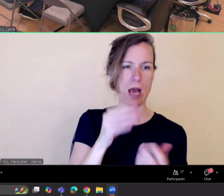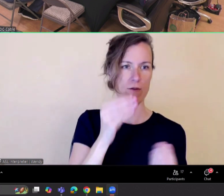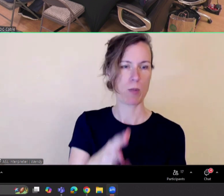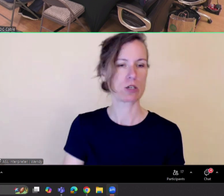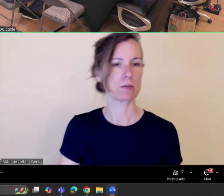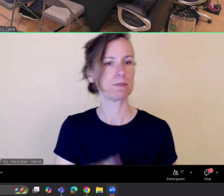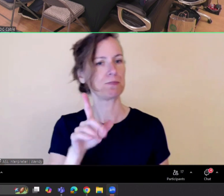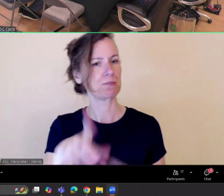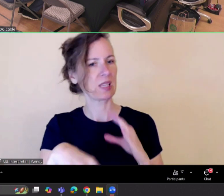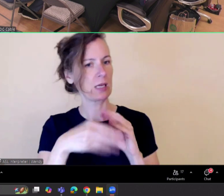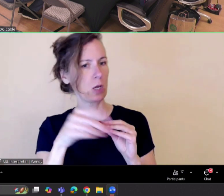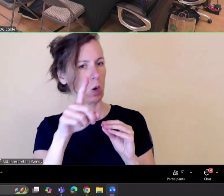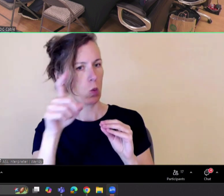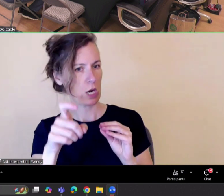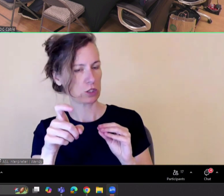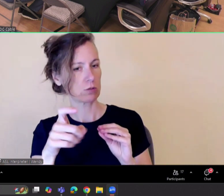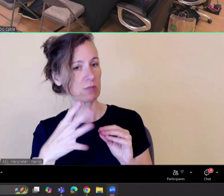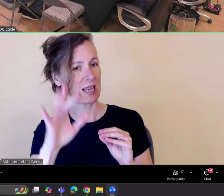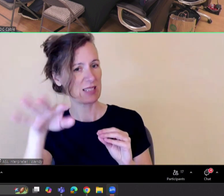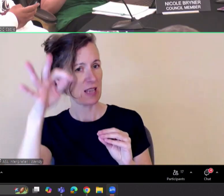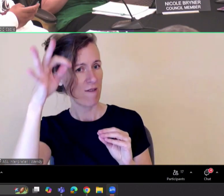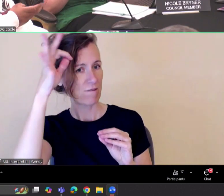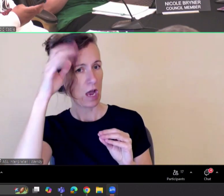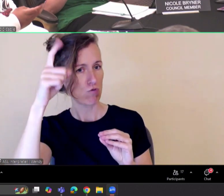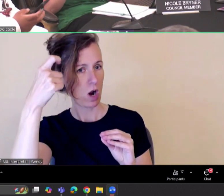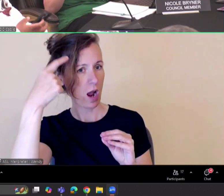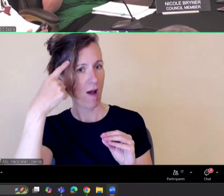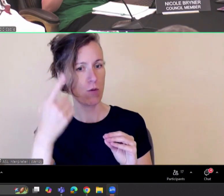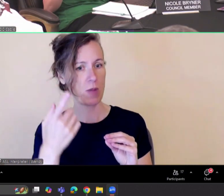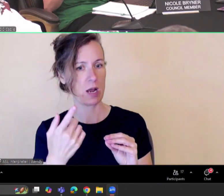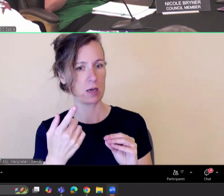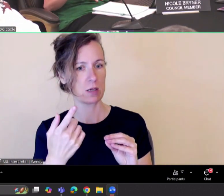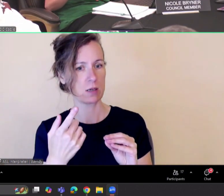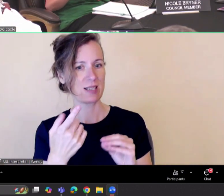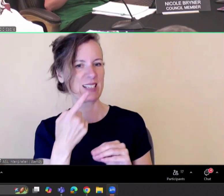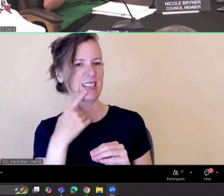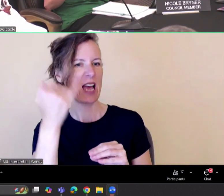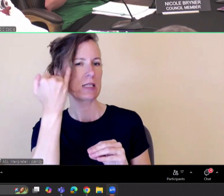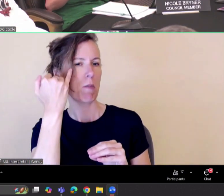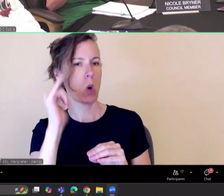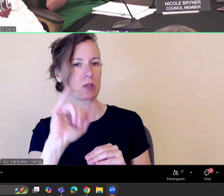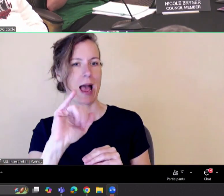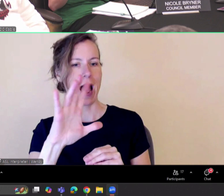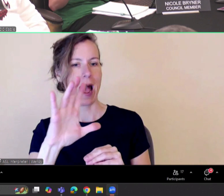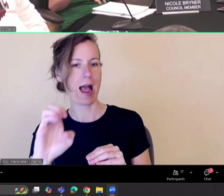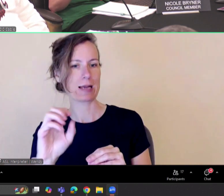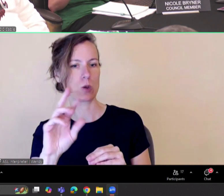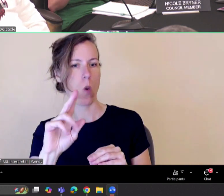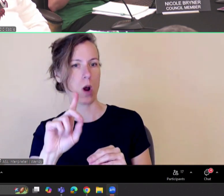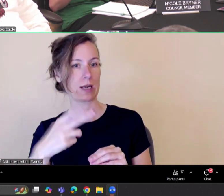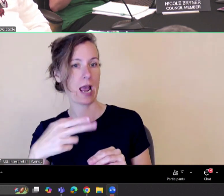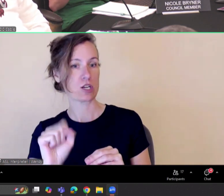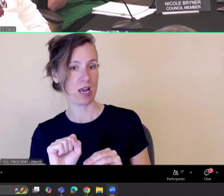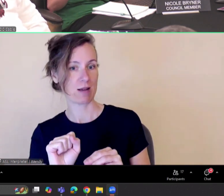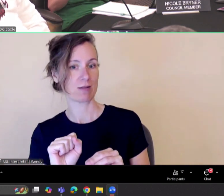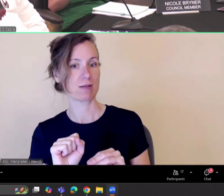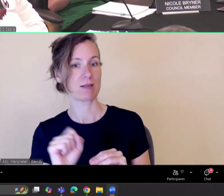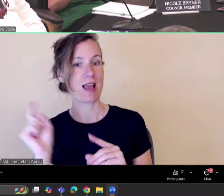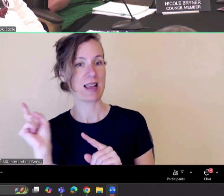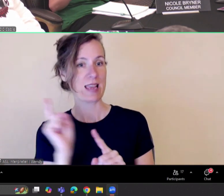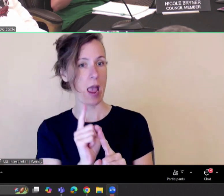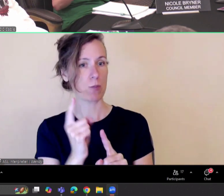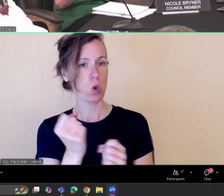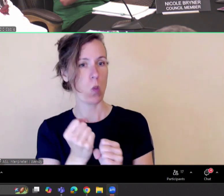government, like let's say ICE or DHS, came to you with an order to turn over your traffic data for an